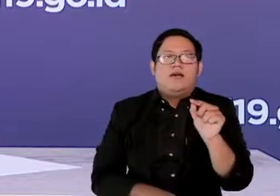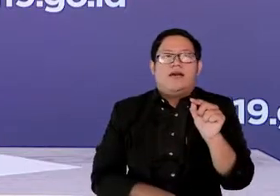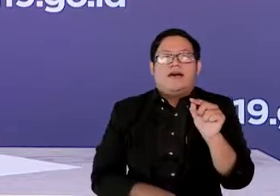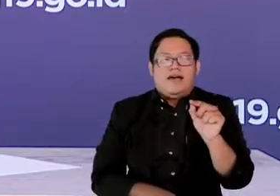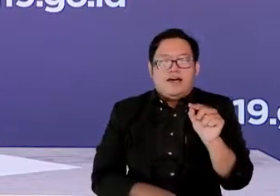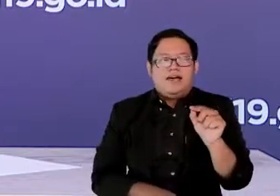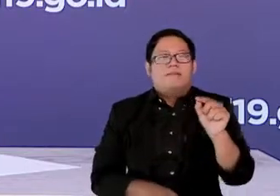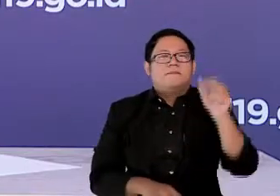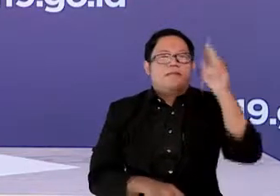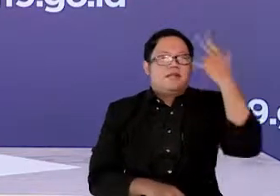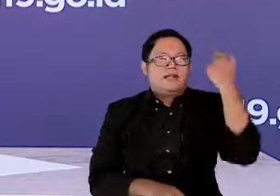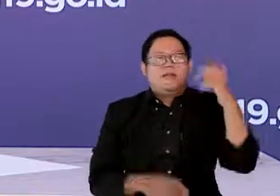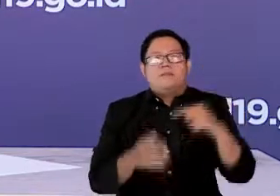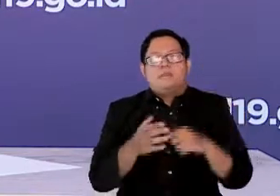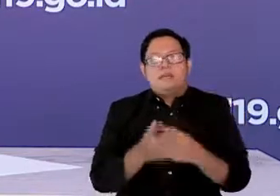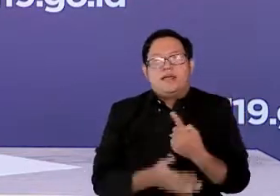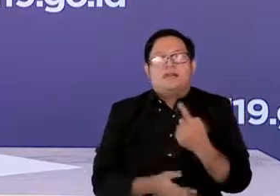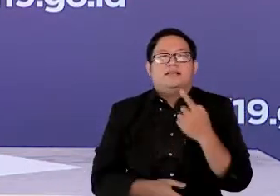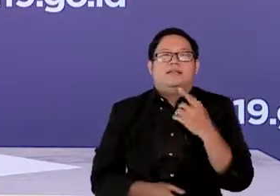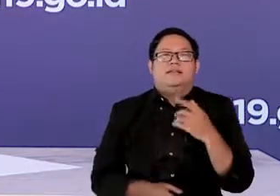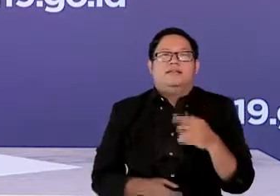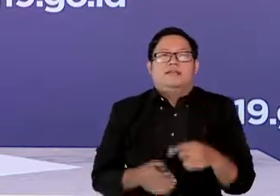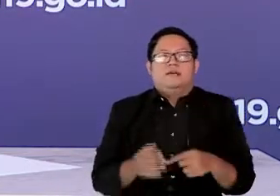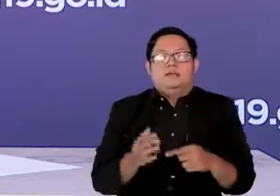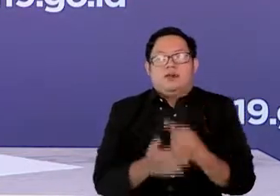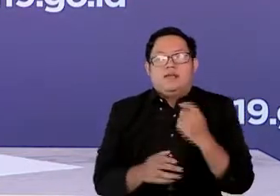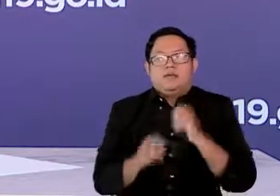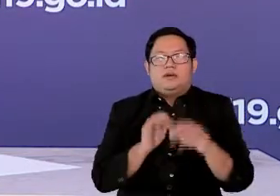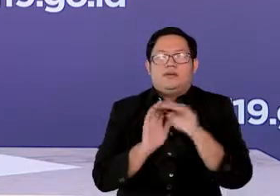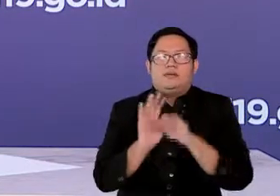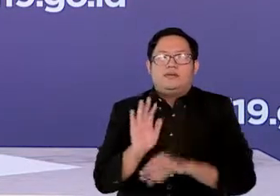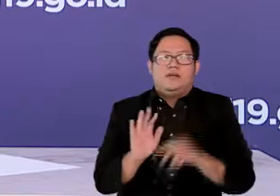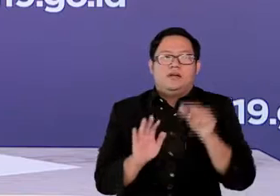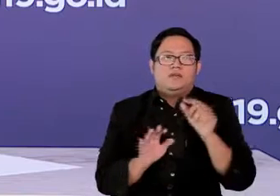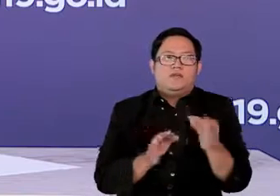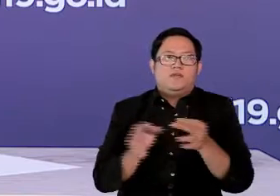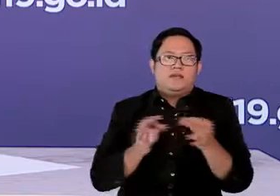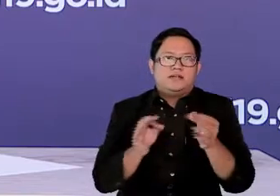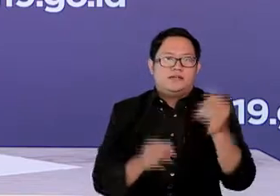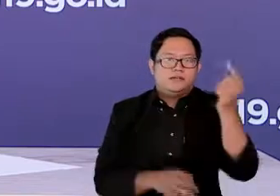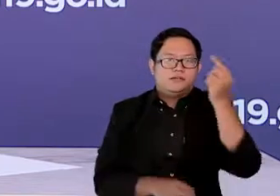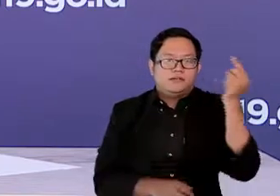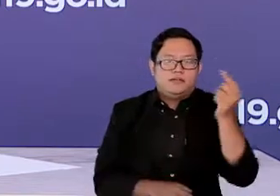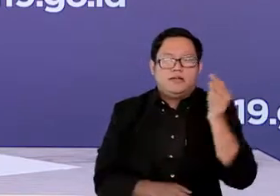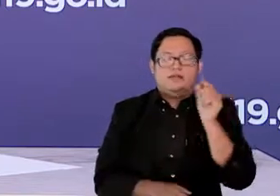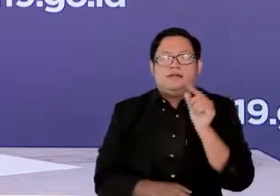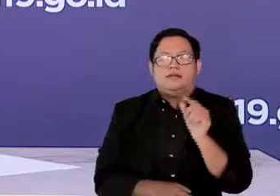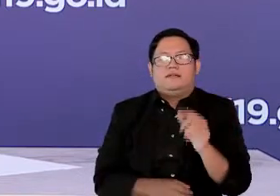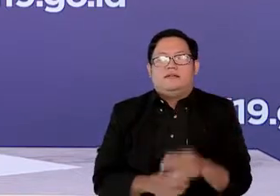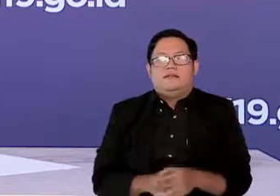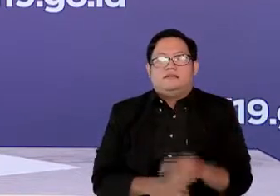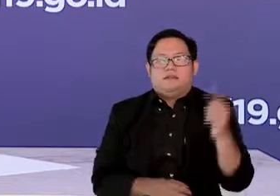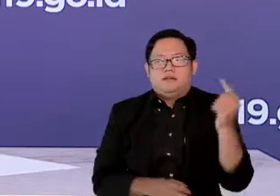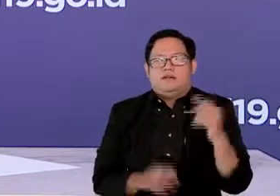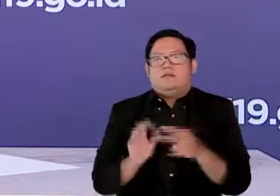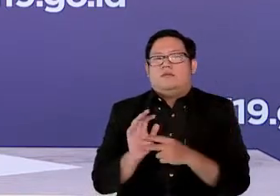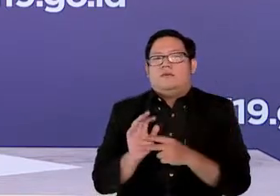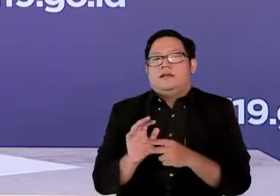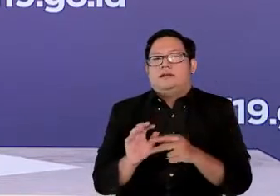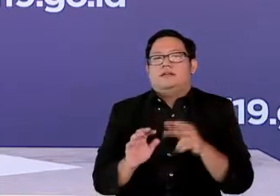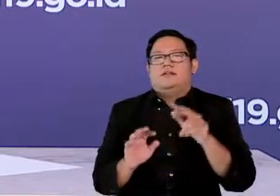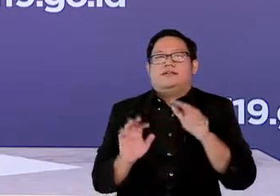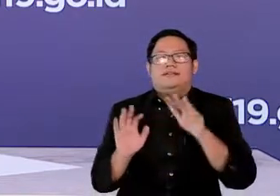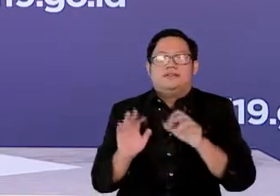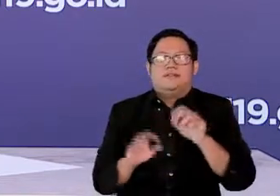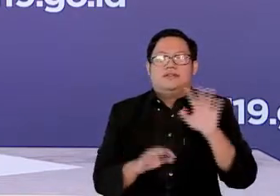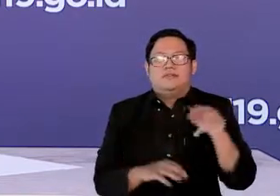up with a task force at public facilities policy through Task Force Circular number 19, year 2021,